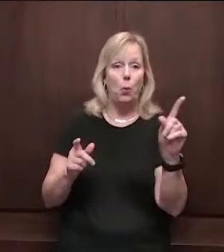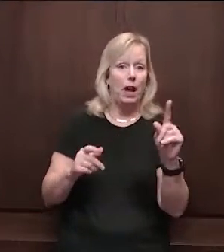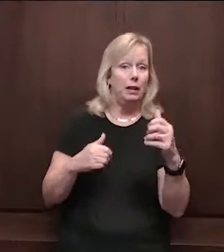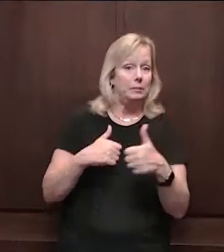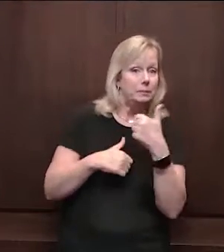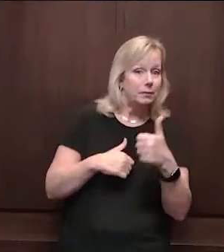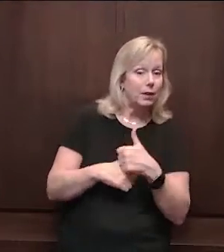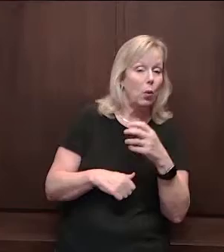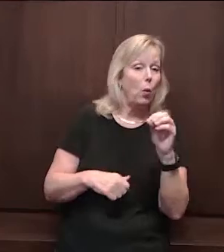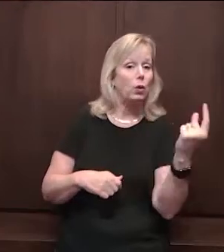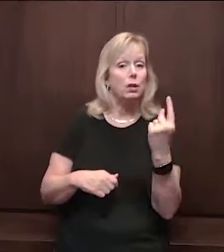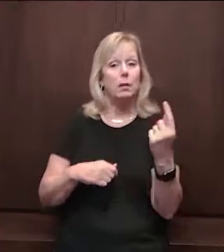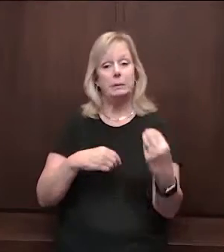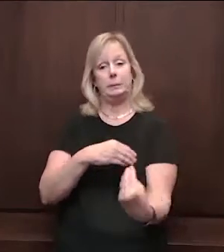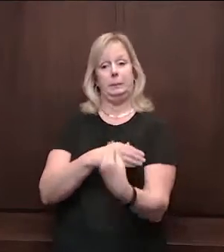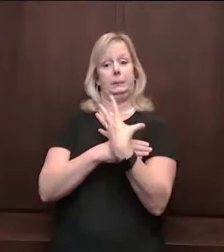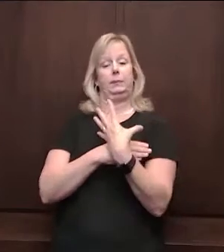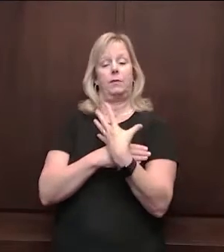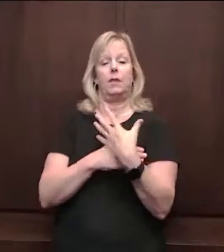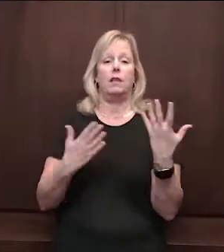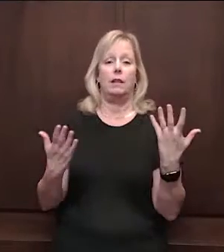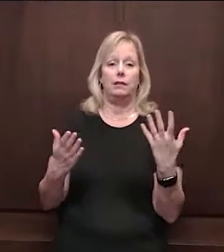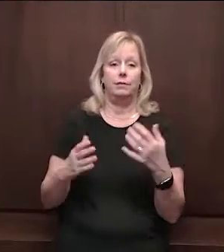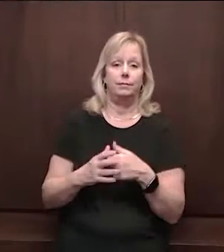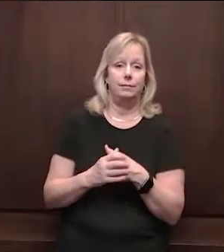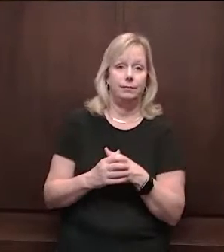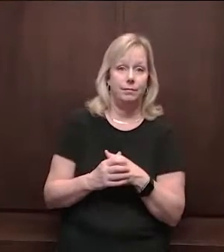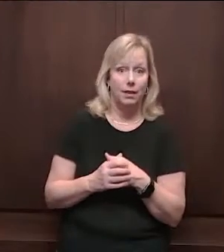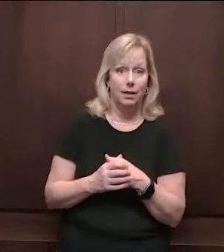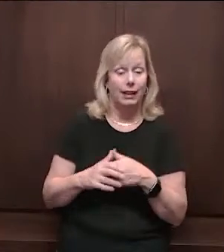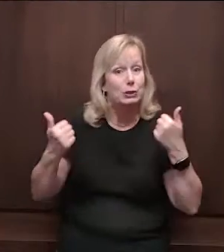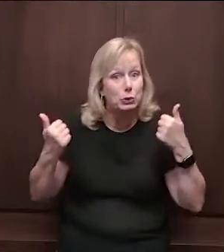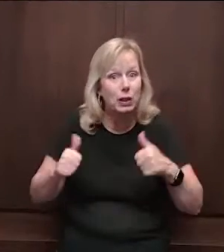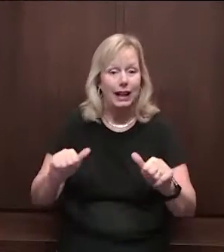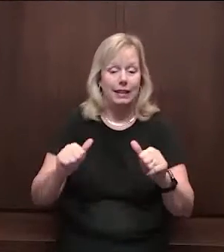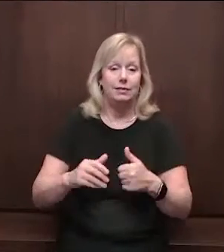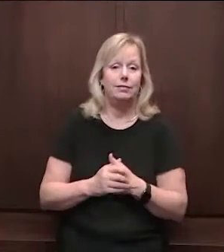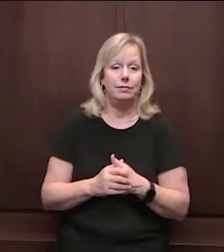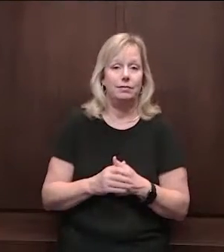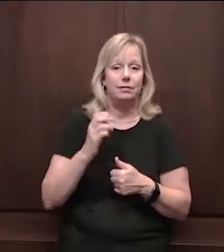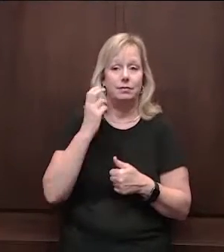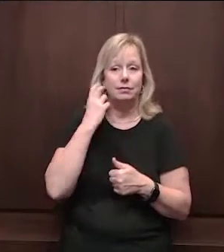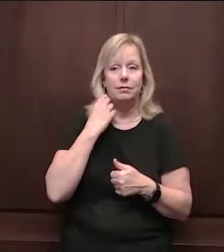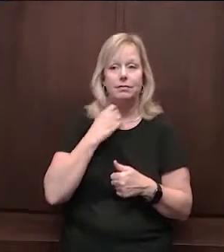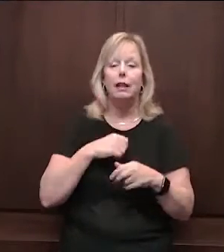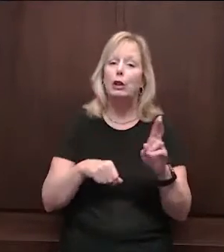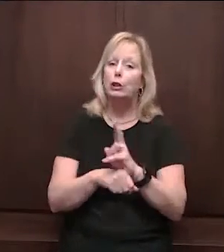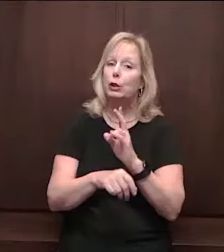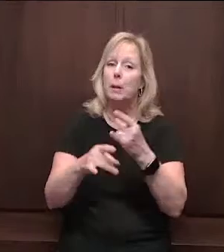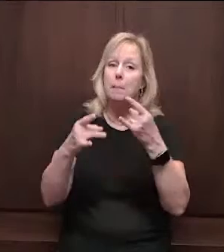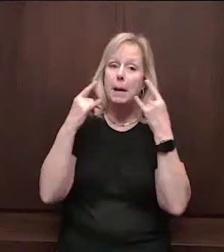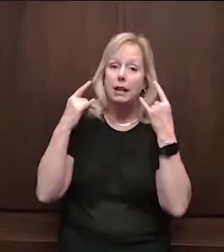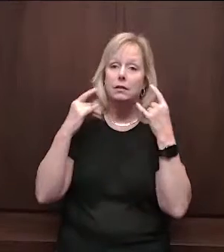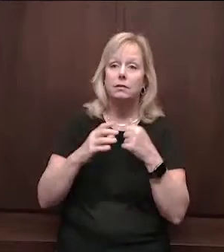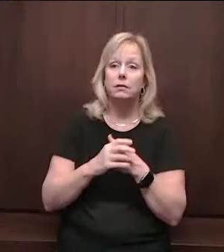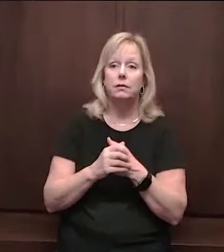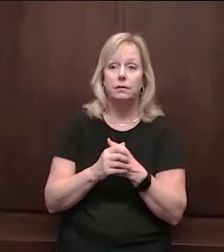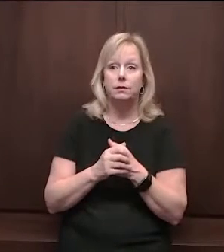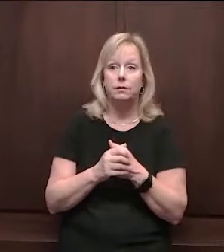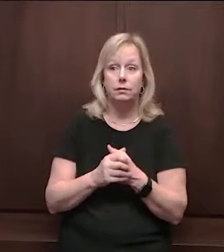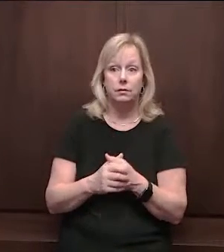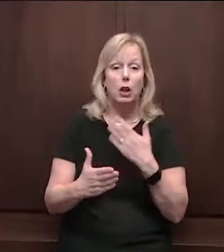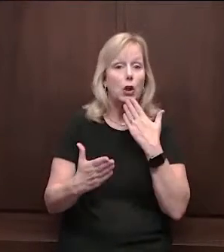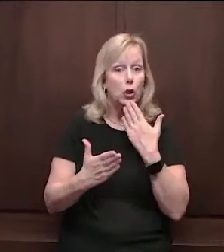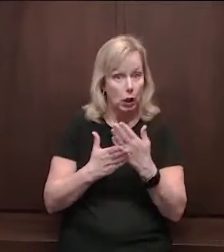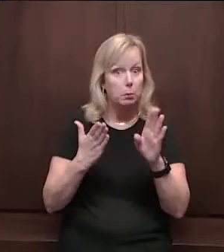shed this virus onto you, try to do that. And wearing the mask is a